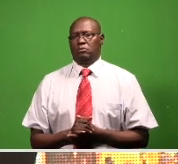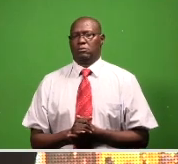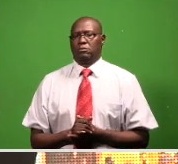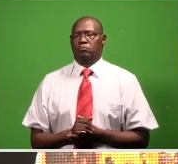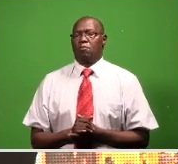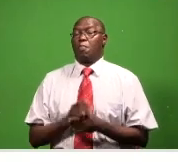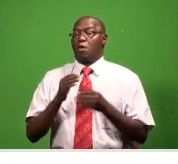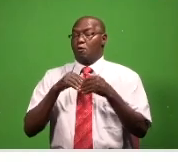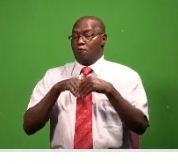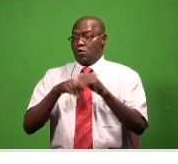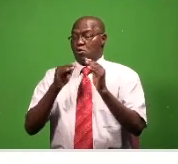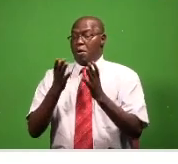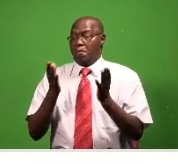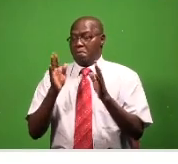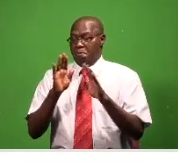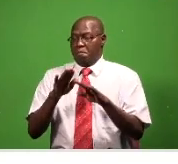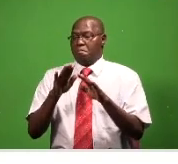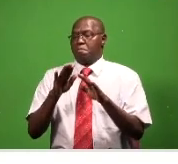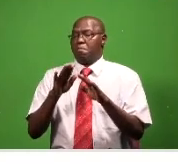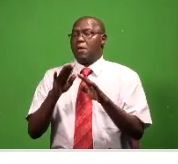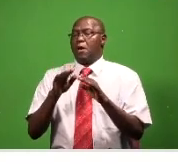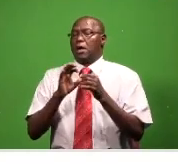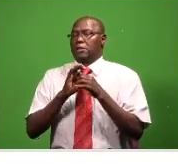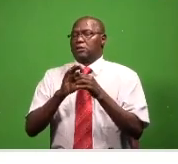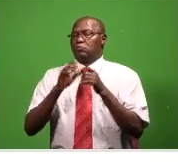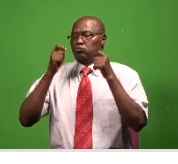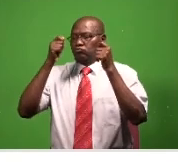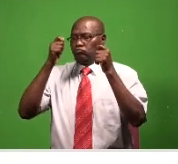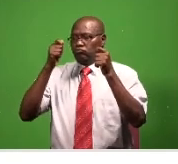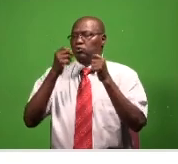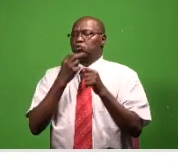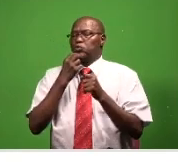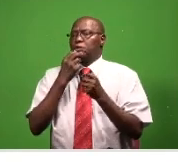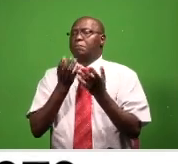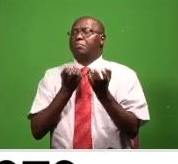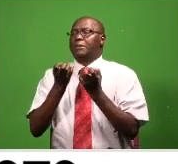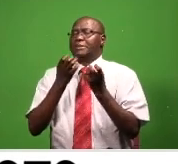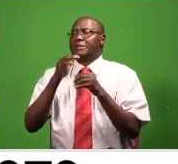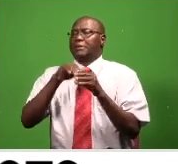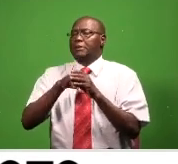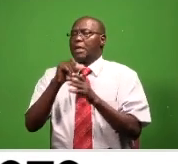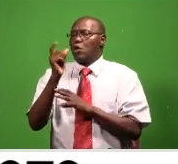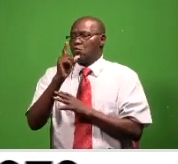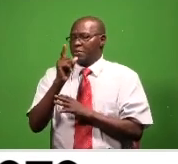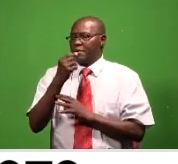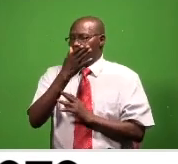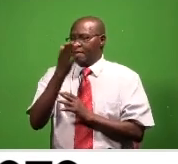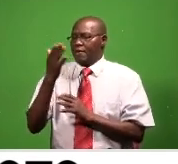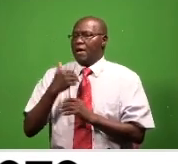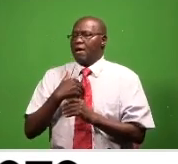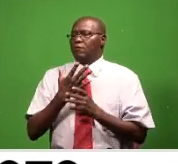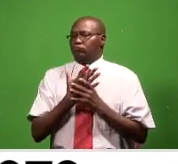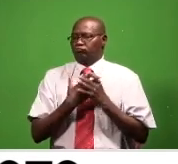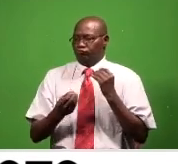Now, following the resumption of the Azimio protest on Tuesday, businessmen in Nairobi have expressed their disappointment in the exercise that has seen